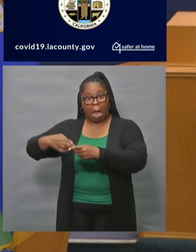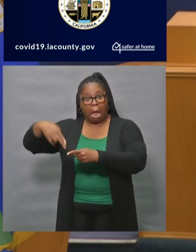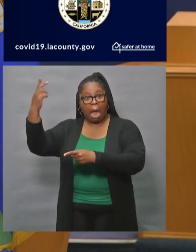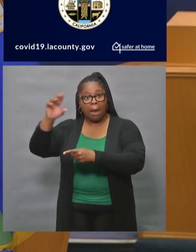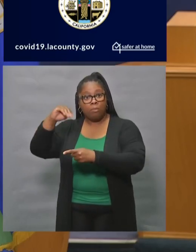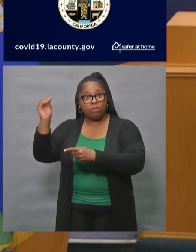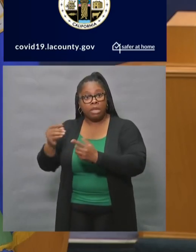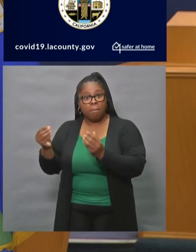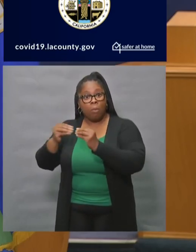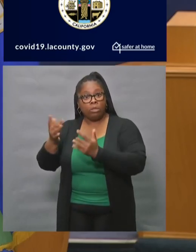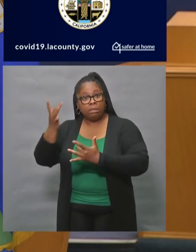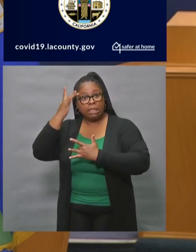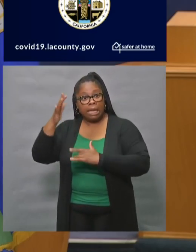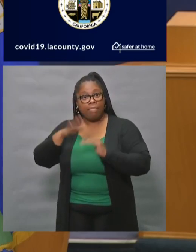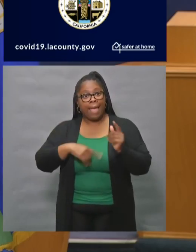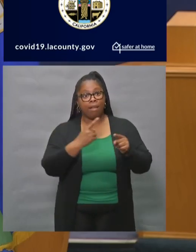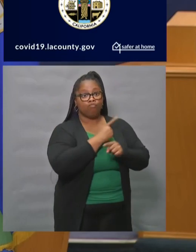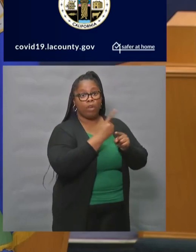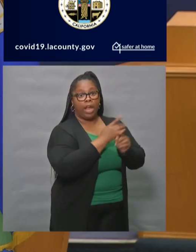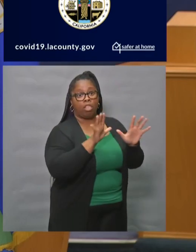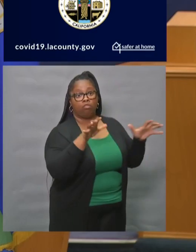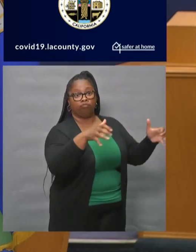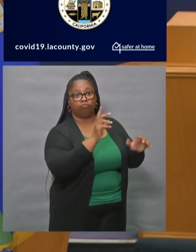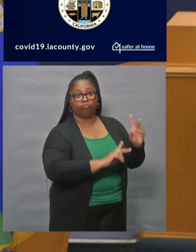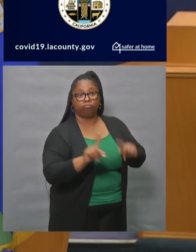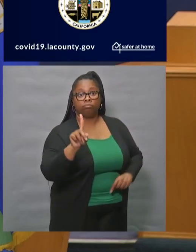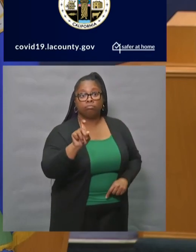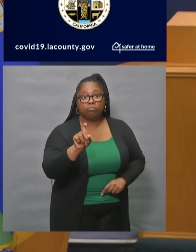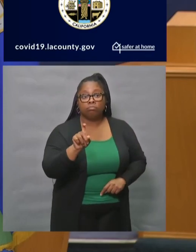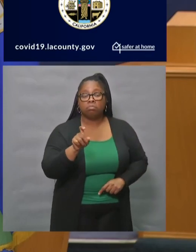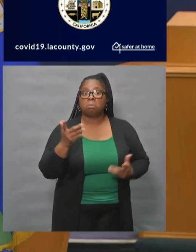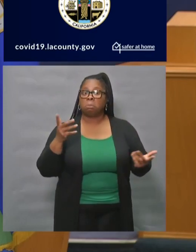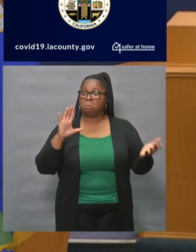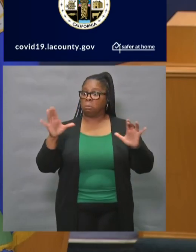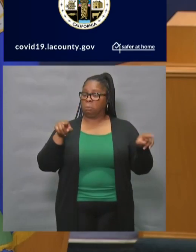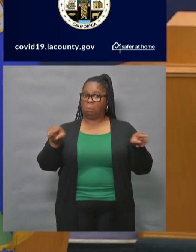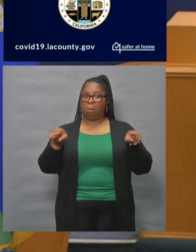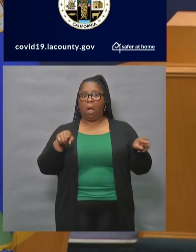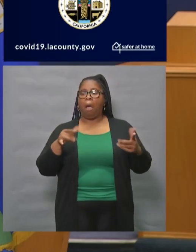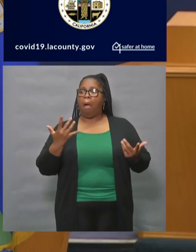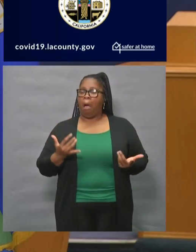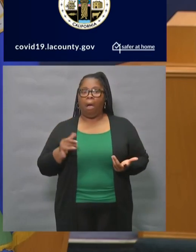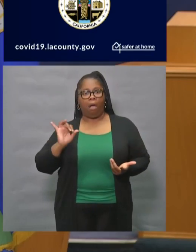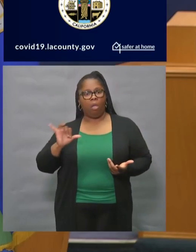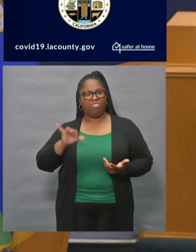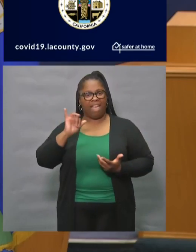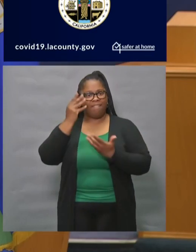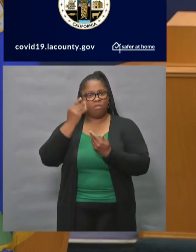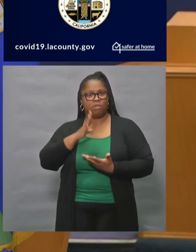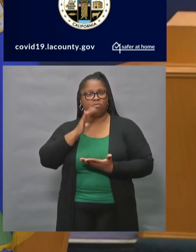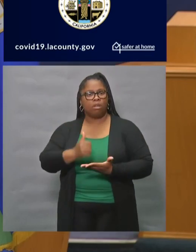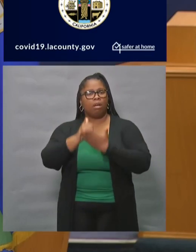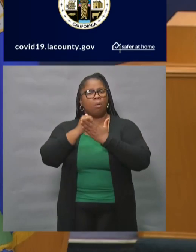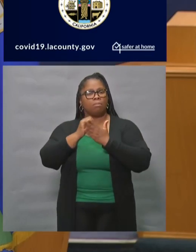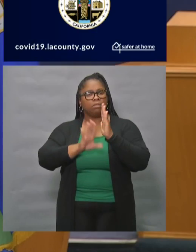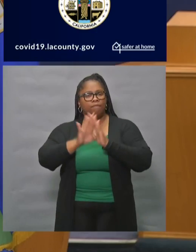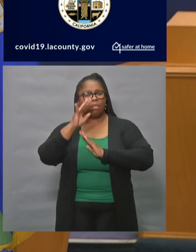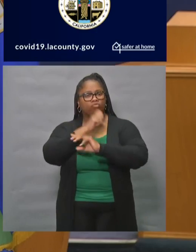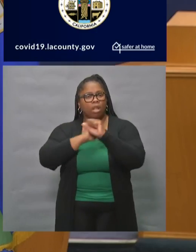just useful, again, in designing the strategies that we want to use to protect everyone as we go through the weeks